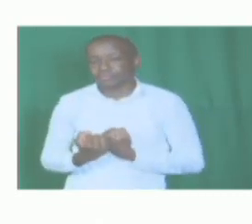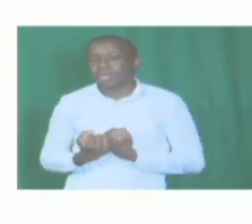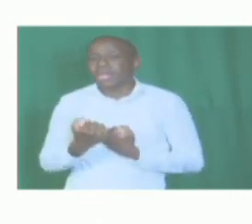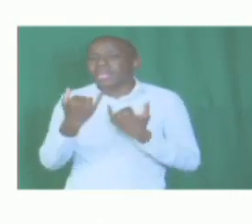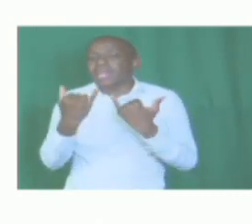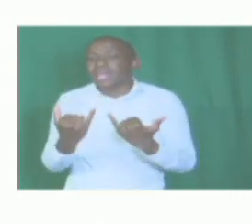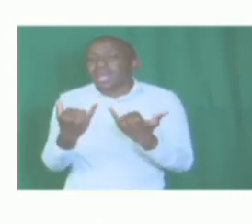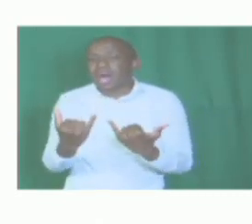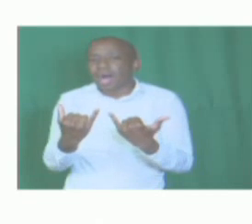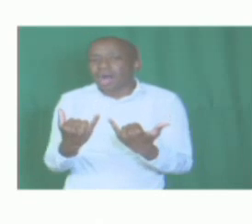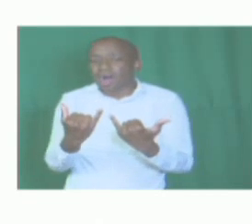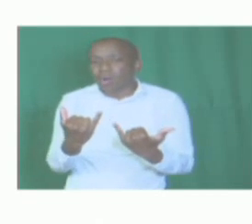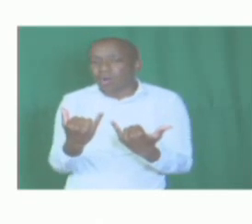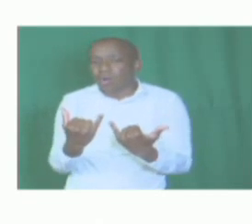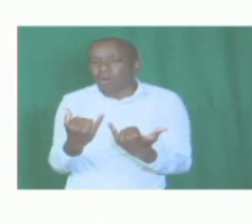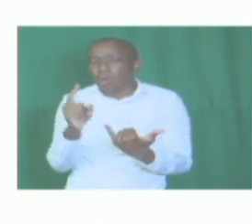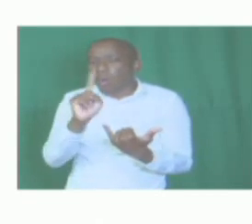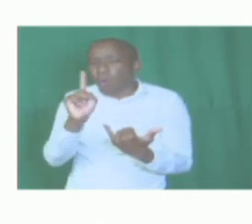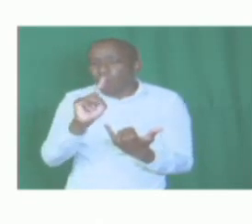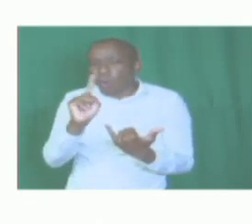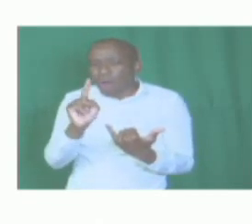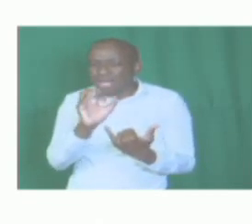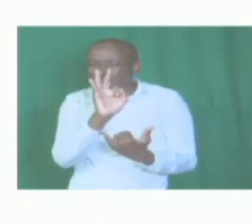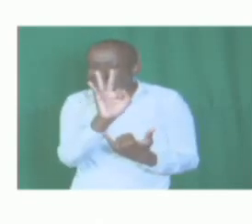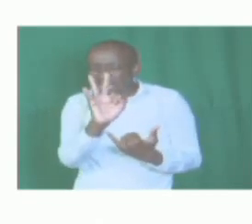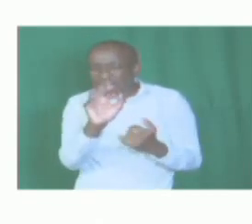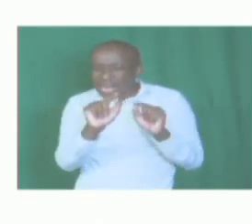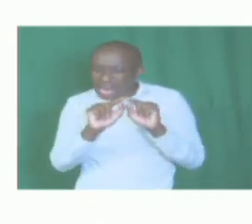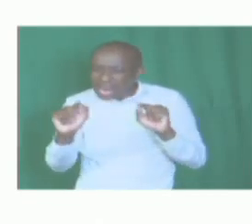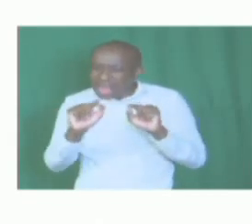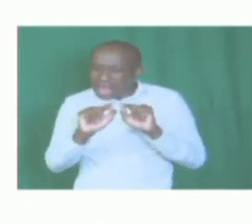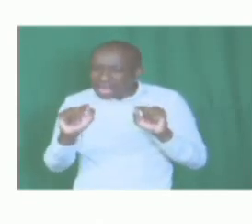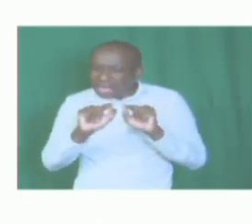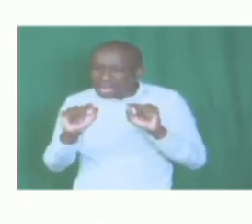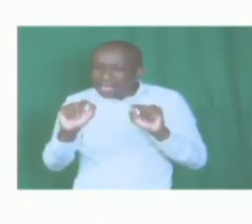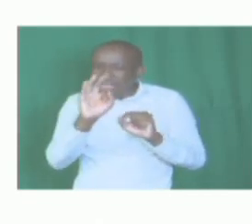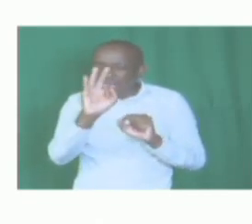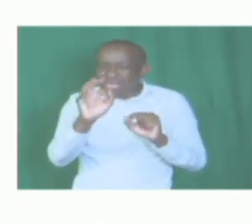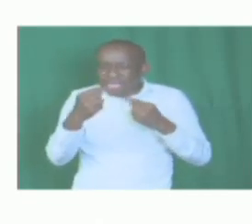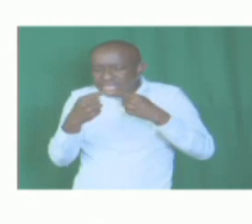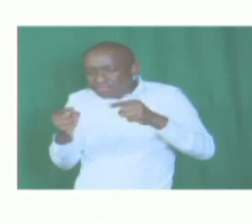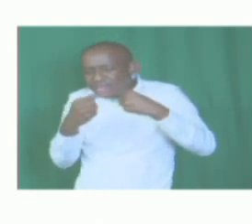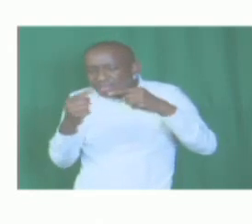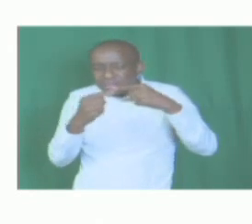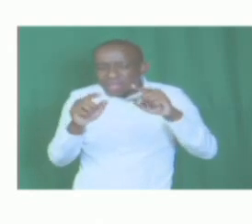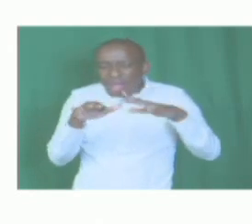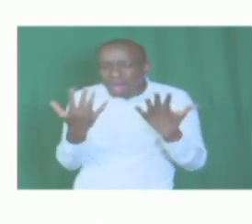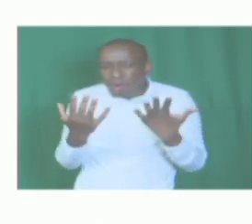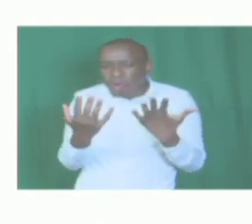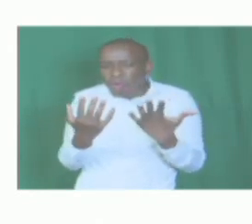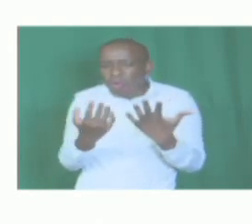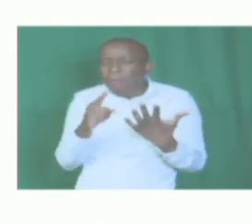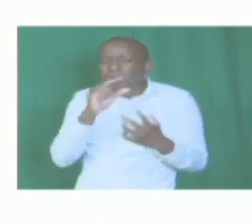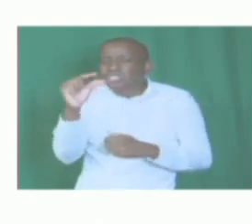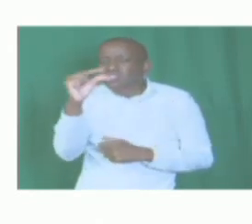What is it that makes our 3 lines, these 3 lines, different then if they have the same